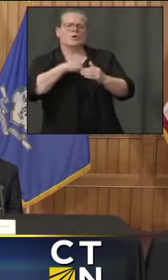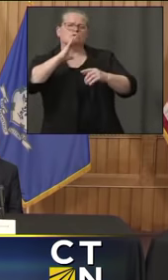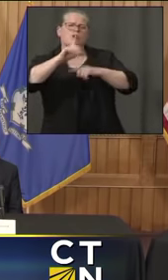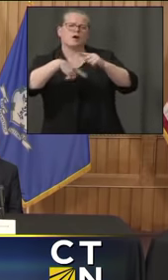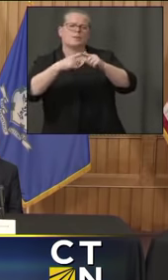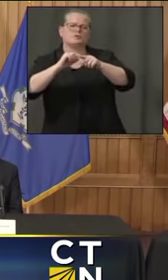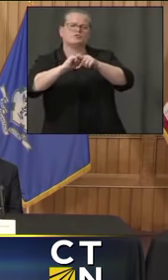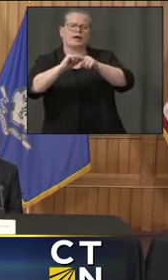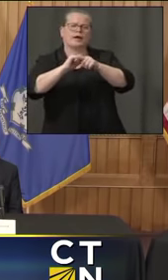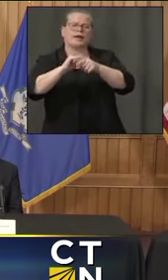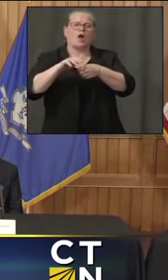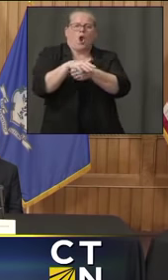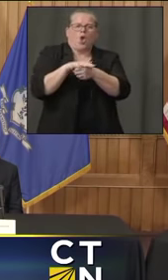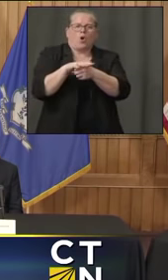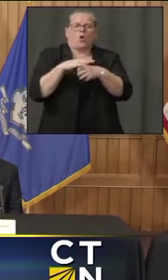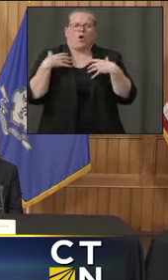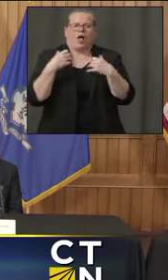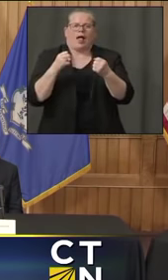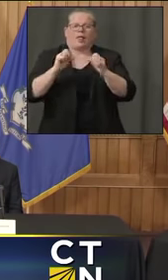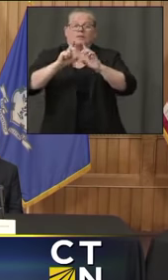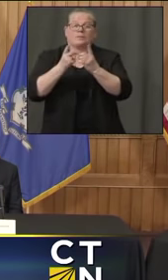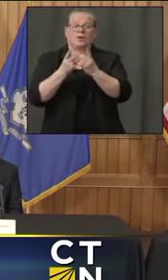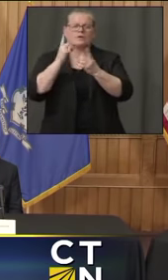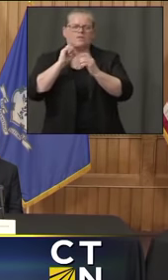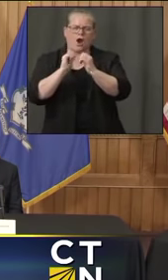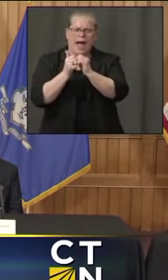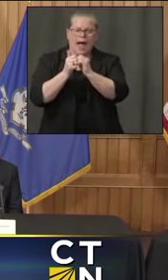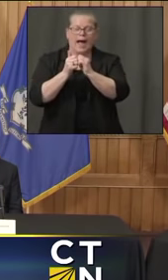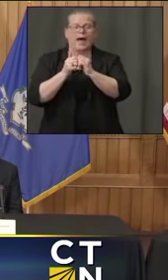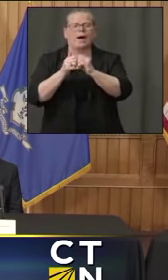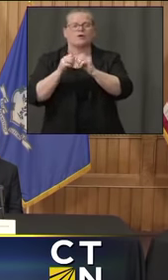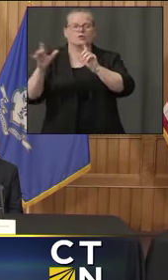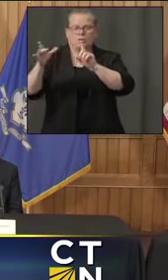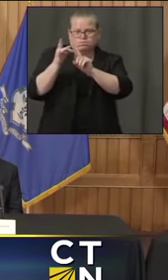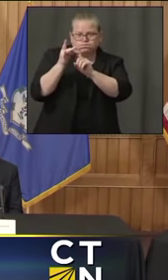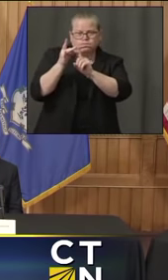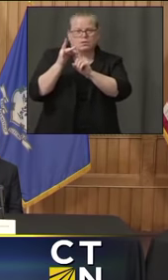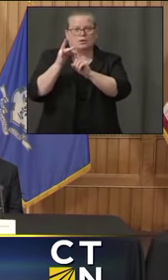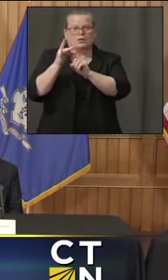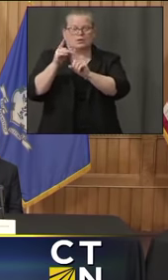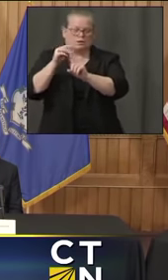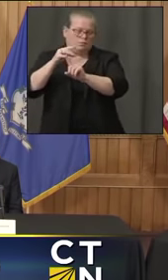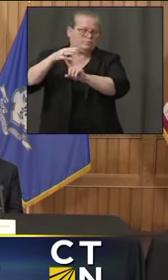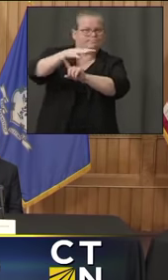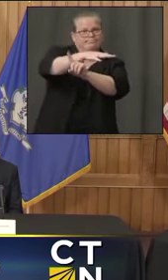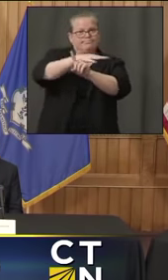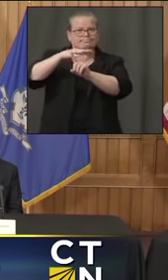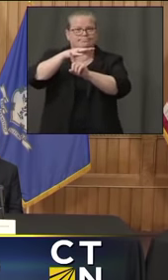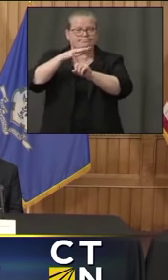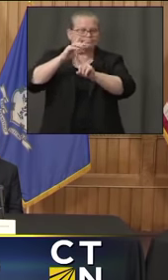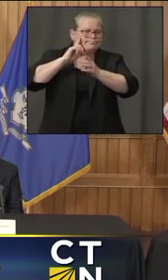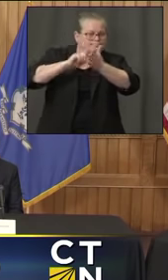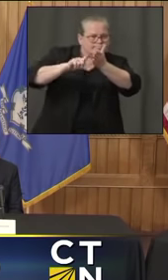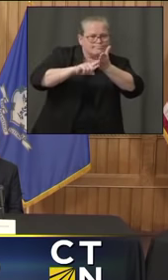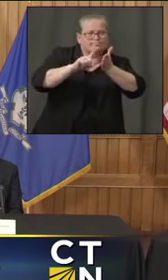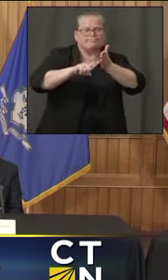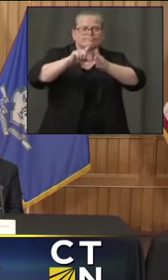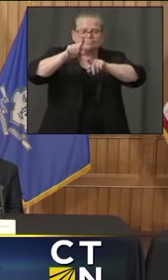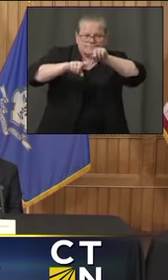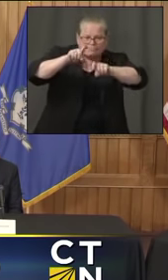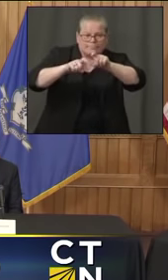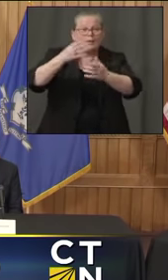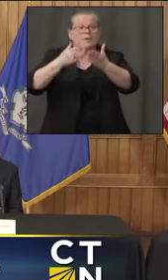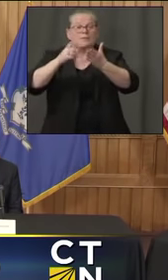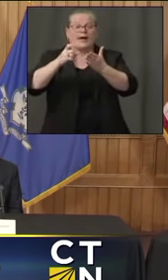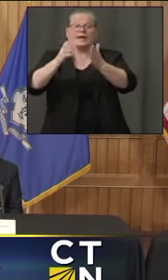in contact tracing. Maybe I should ask Josh how that went. Is that finished? When are they going to start